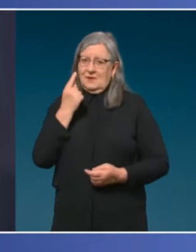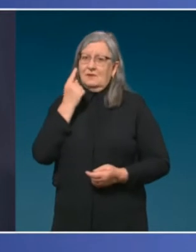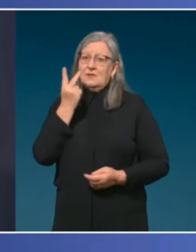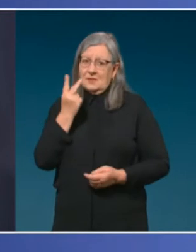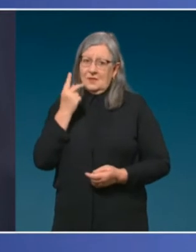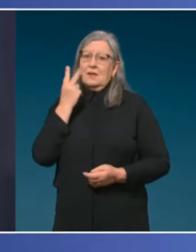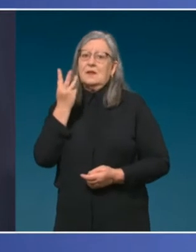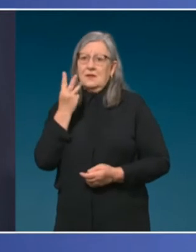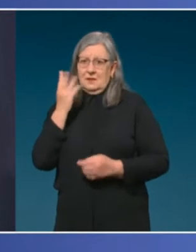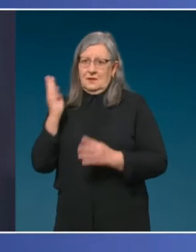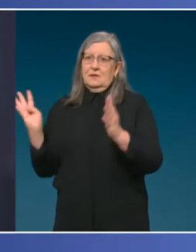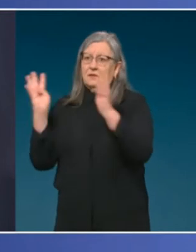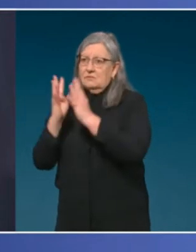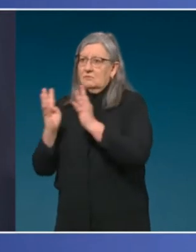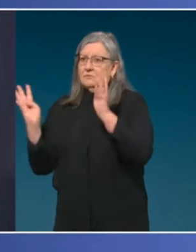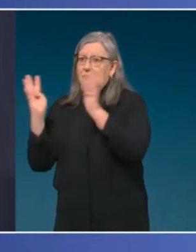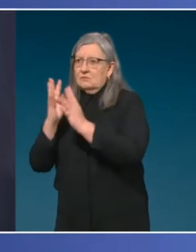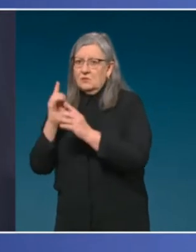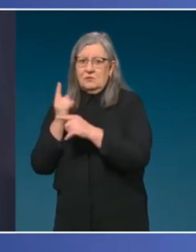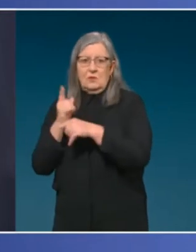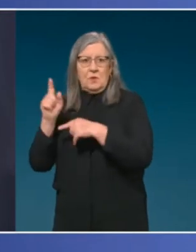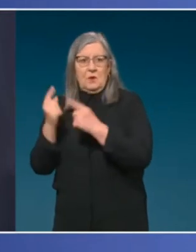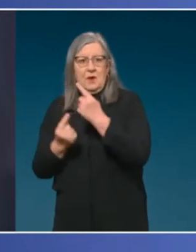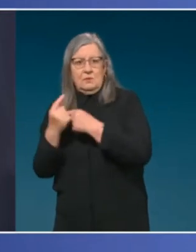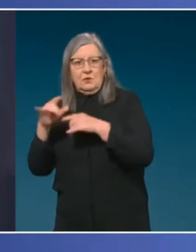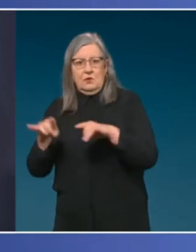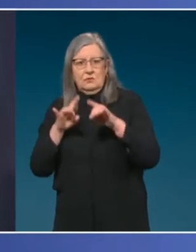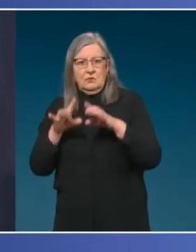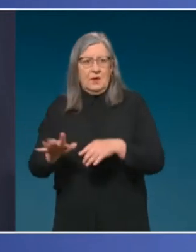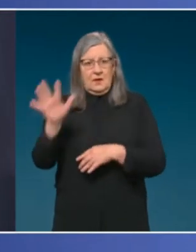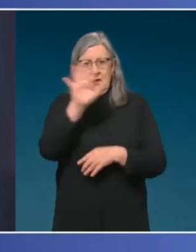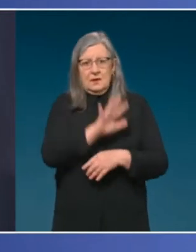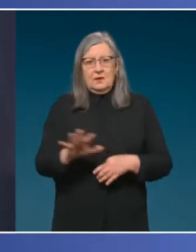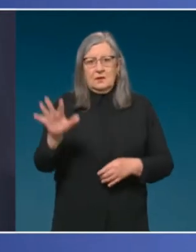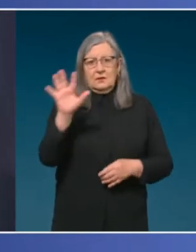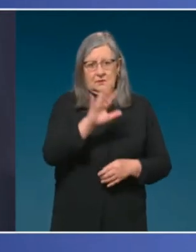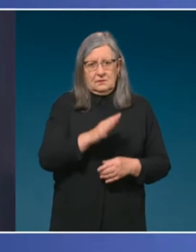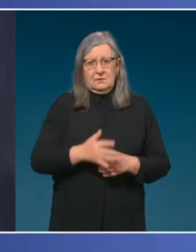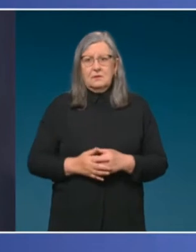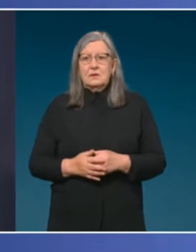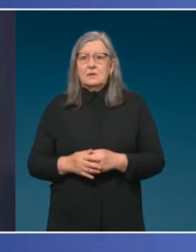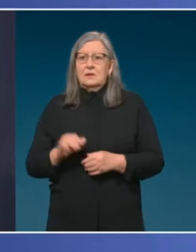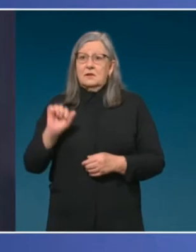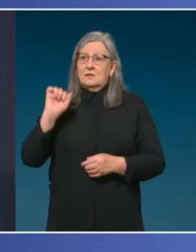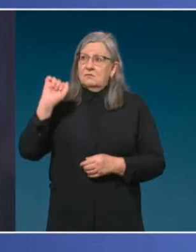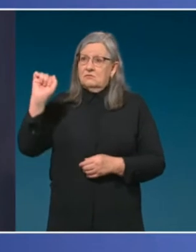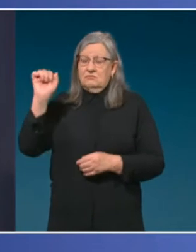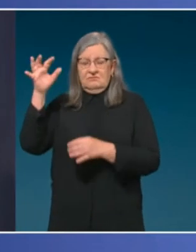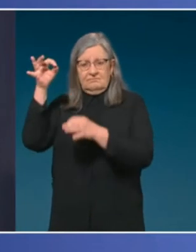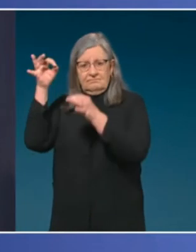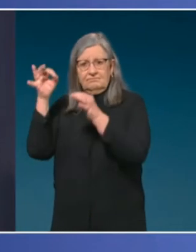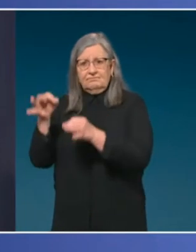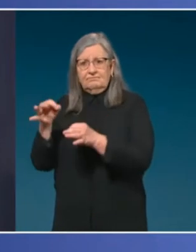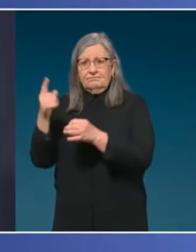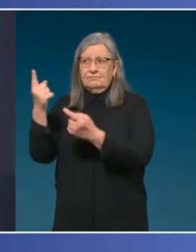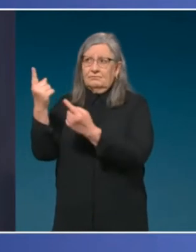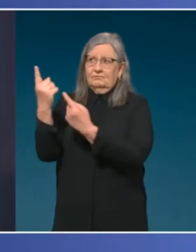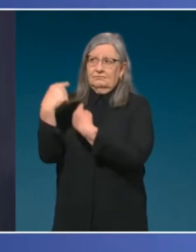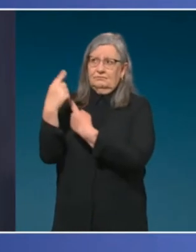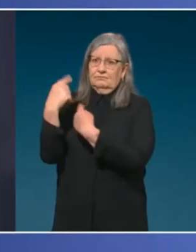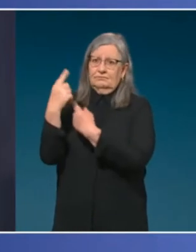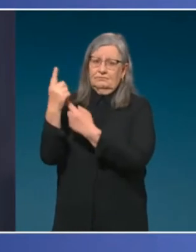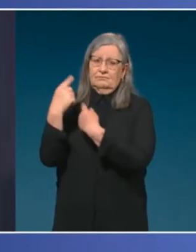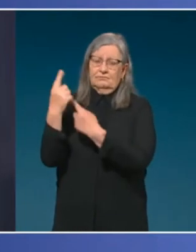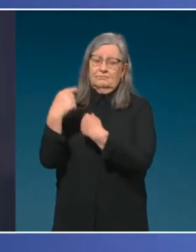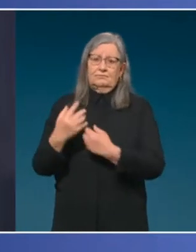territories. Ultimately, that is a decision for them. But very clearly, we are continuing along our suppression strategy. This